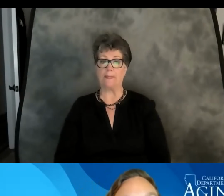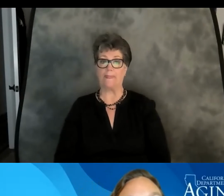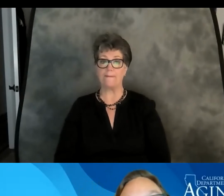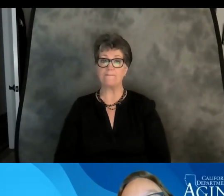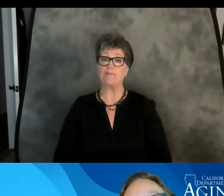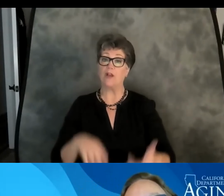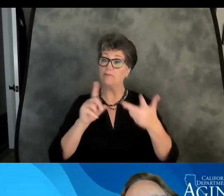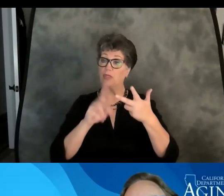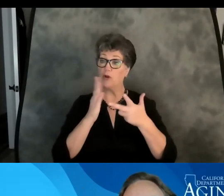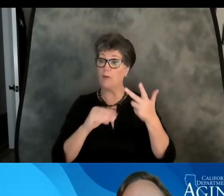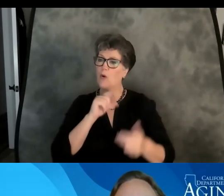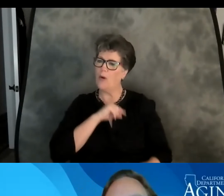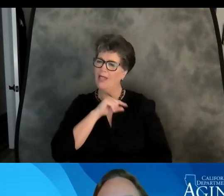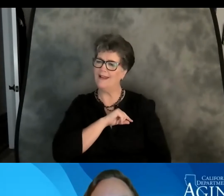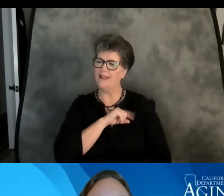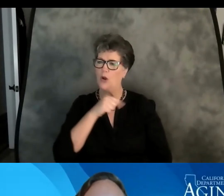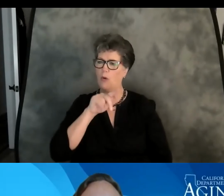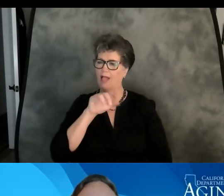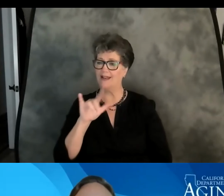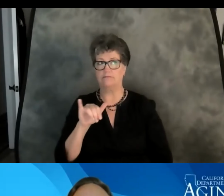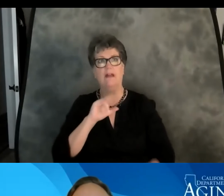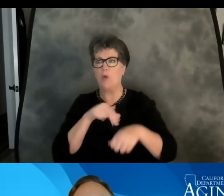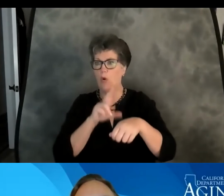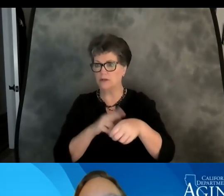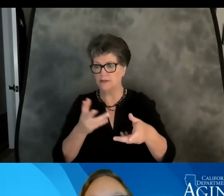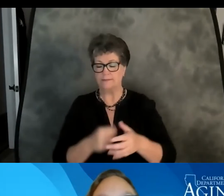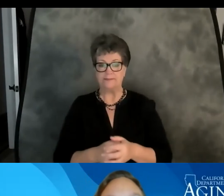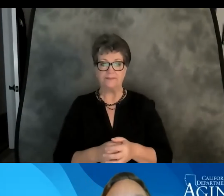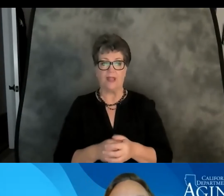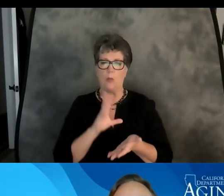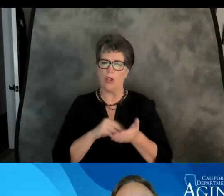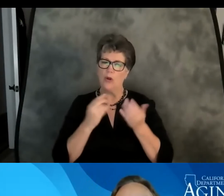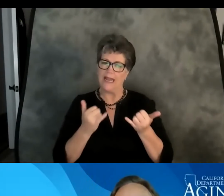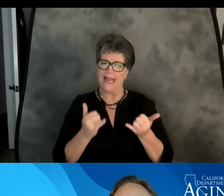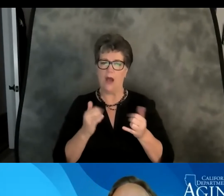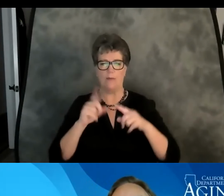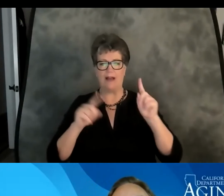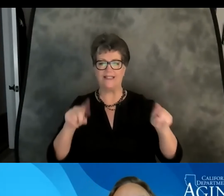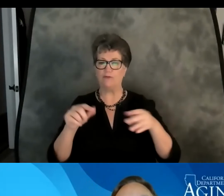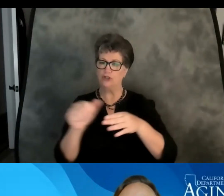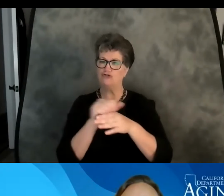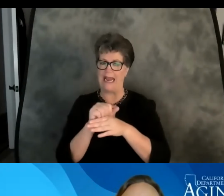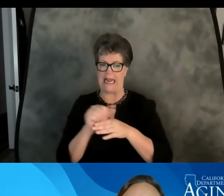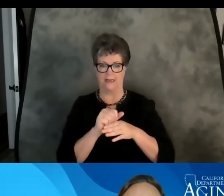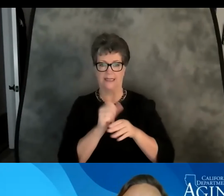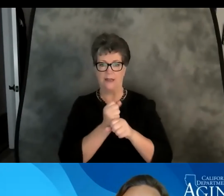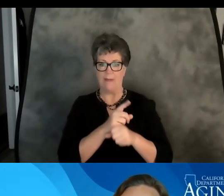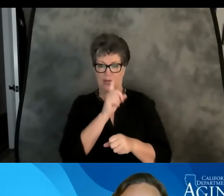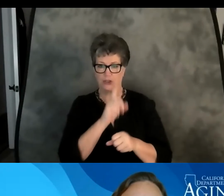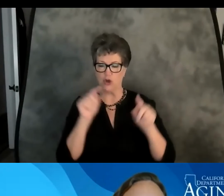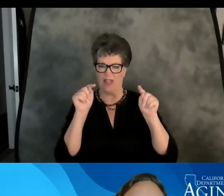Third piece is quality, of course, quality. And we're learning now about different training to make sure that